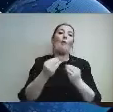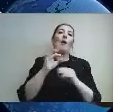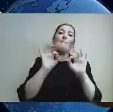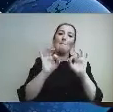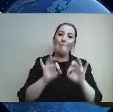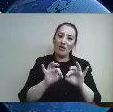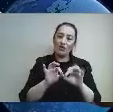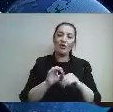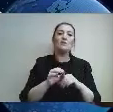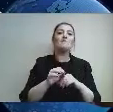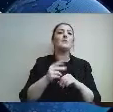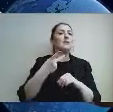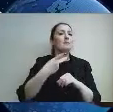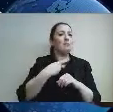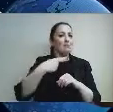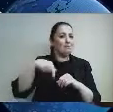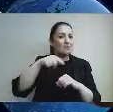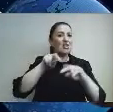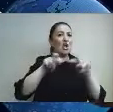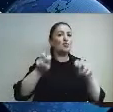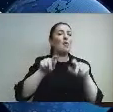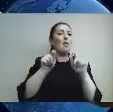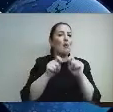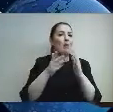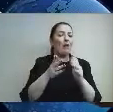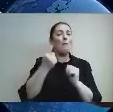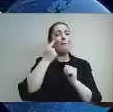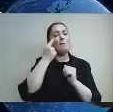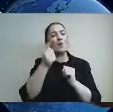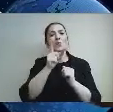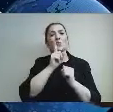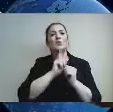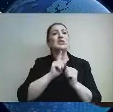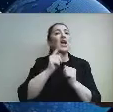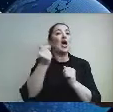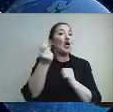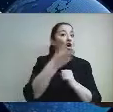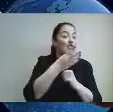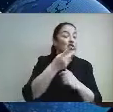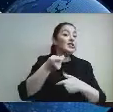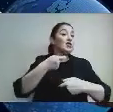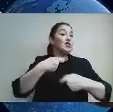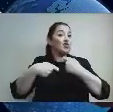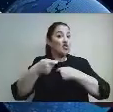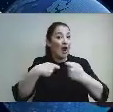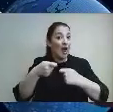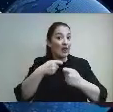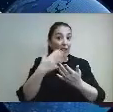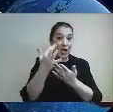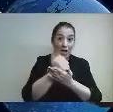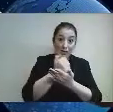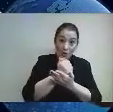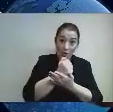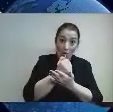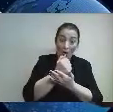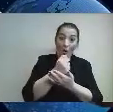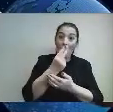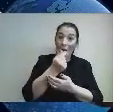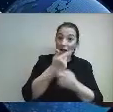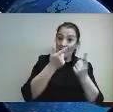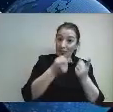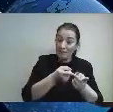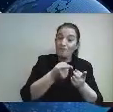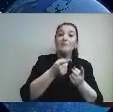at how much percentage of their income originate from their commercial activities. This is important for the